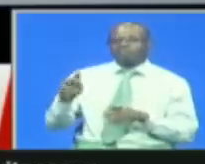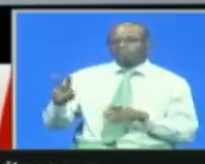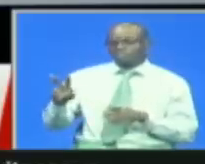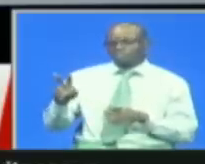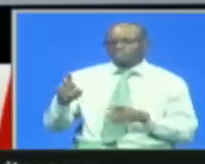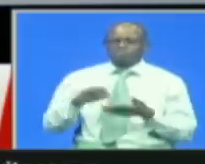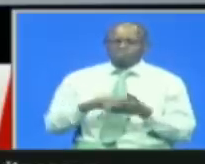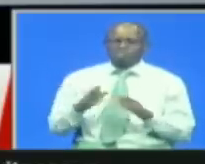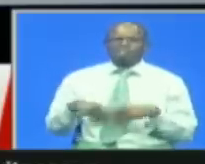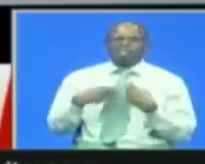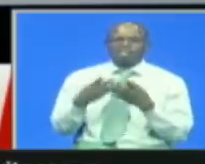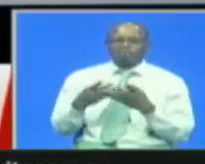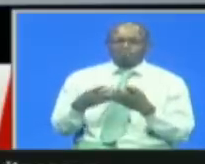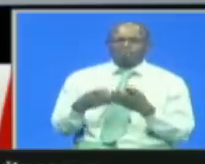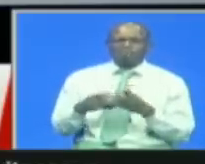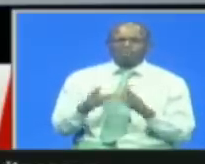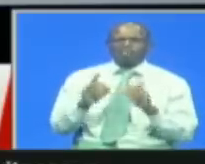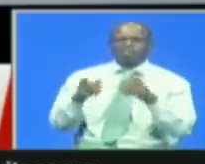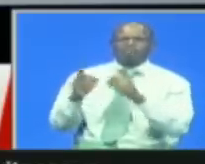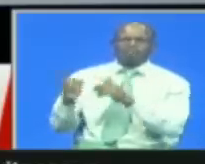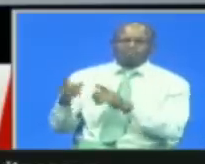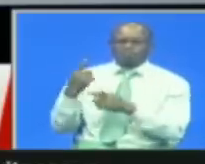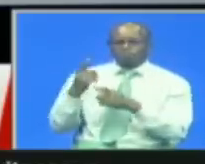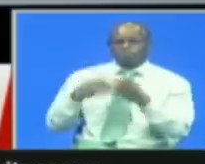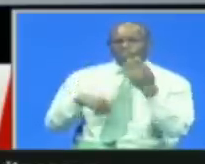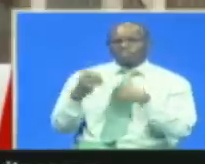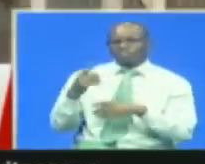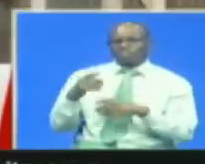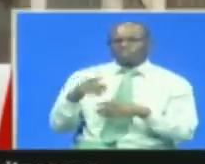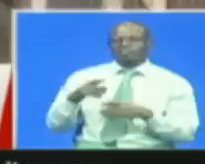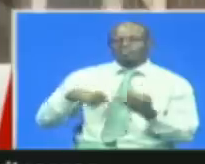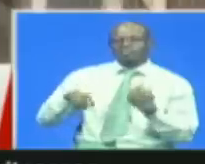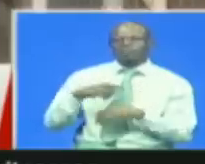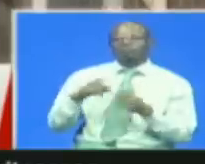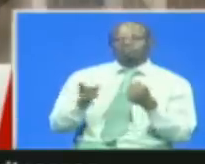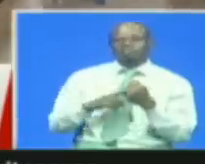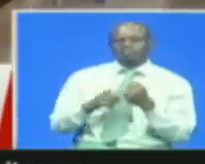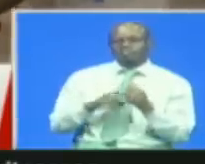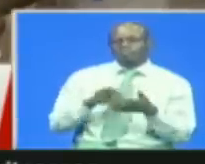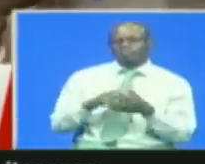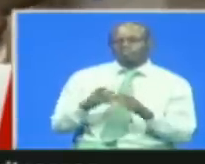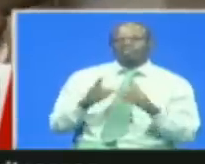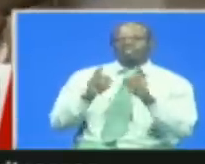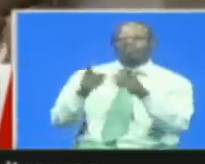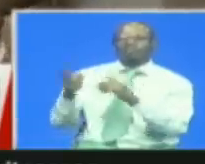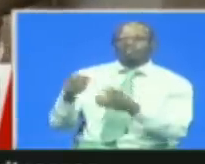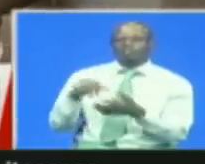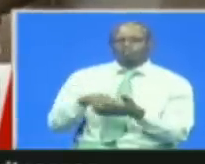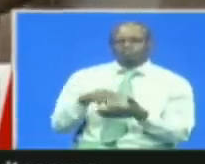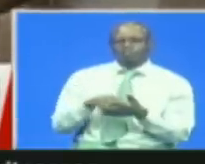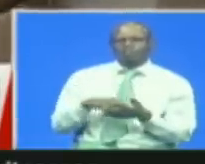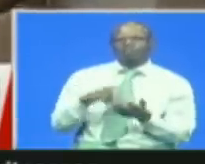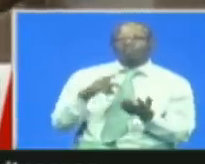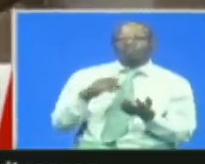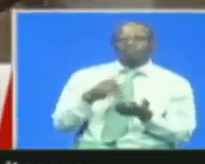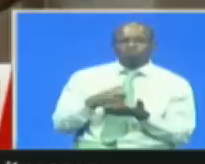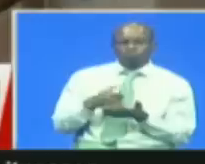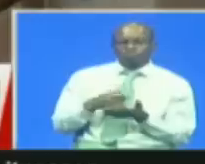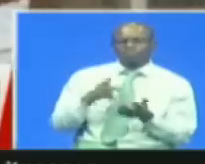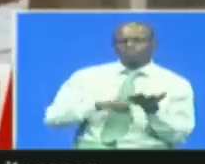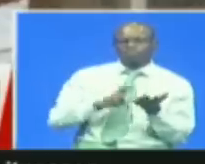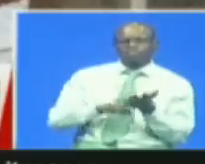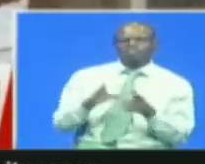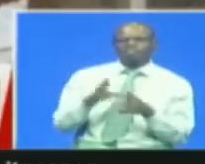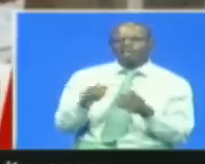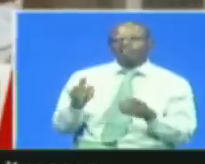Win promotion. The six winners walked away with gifts that included vouchers and a television. The lucky winners only needed to